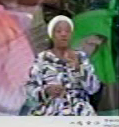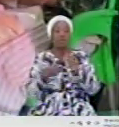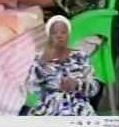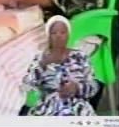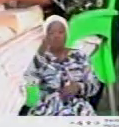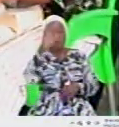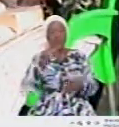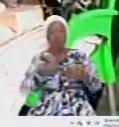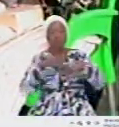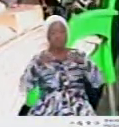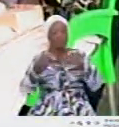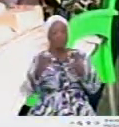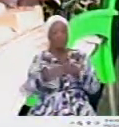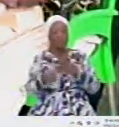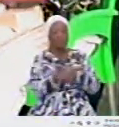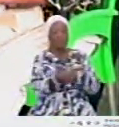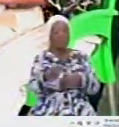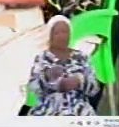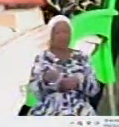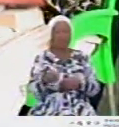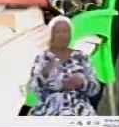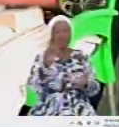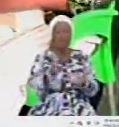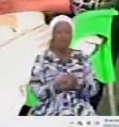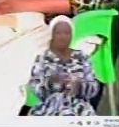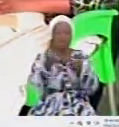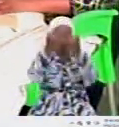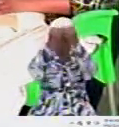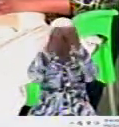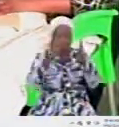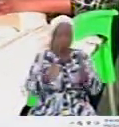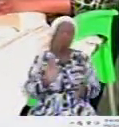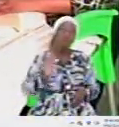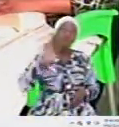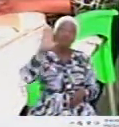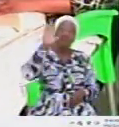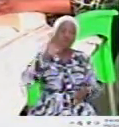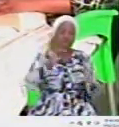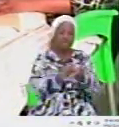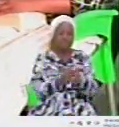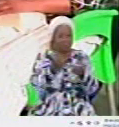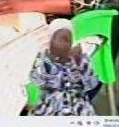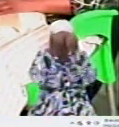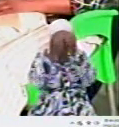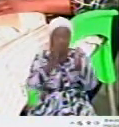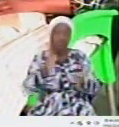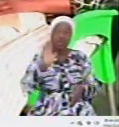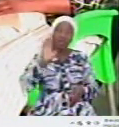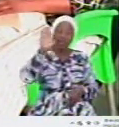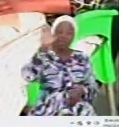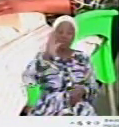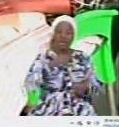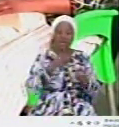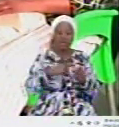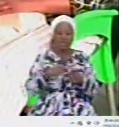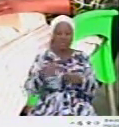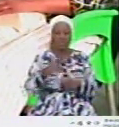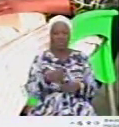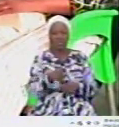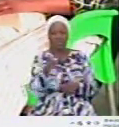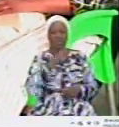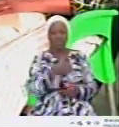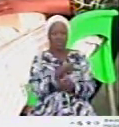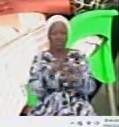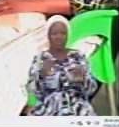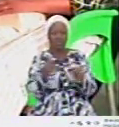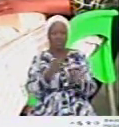to them that obey him. That obey him. They were saved, and so they could,